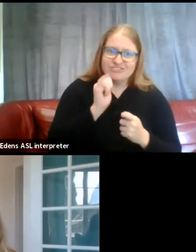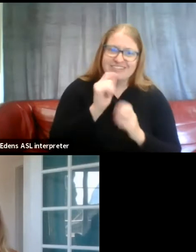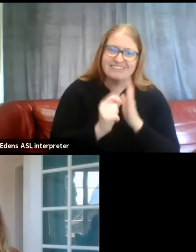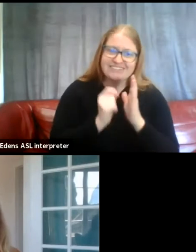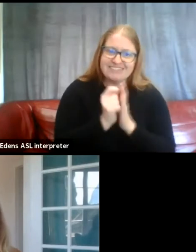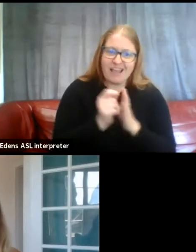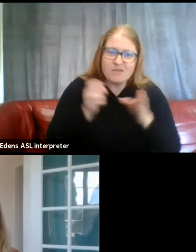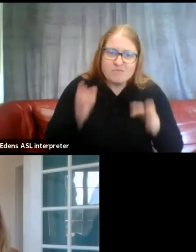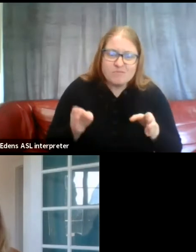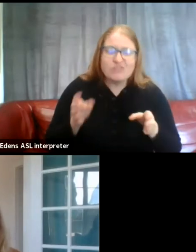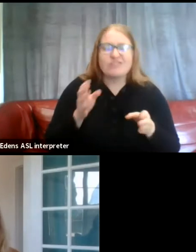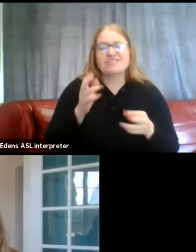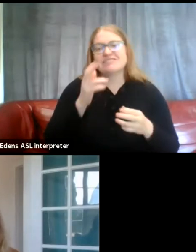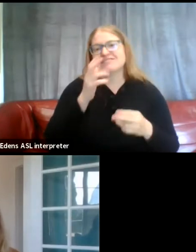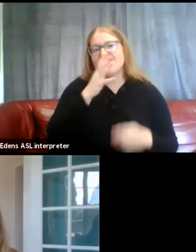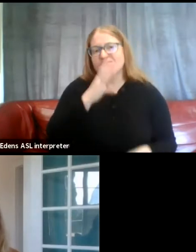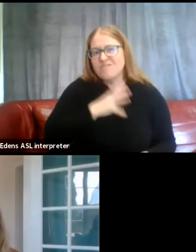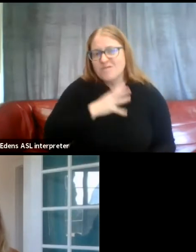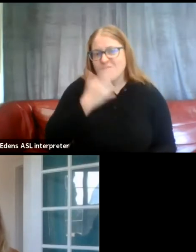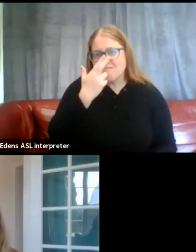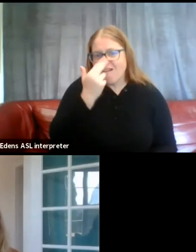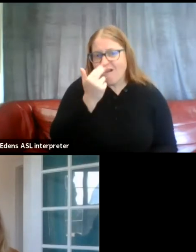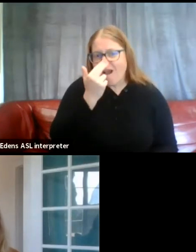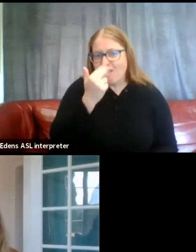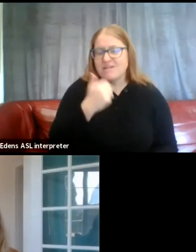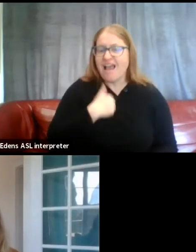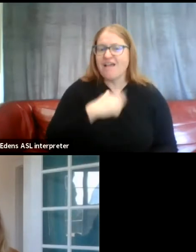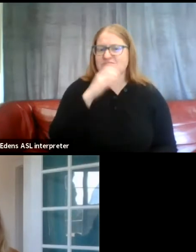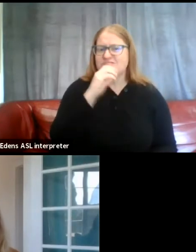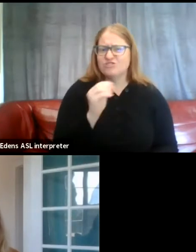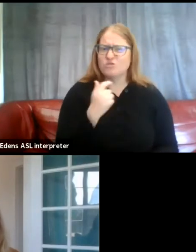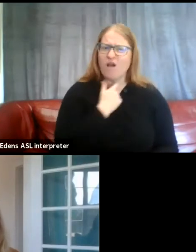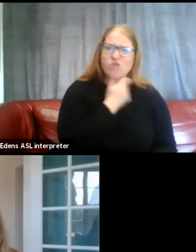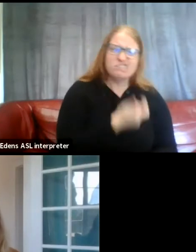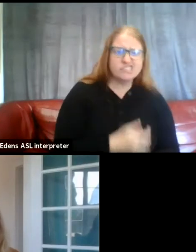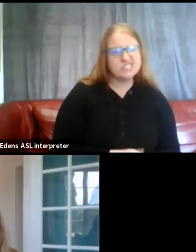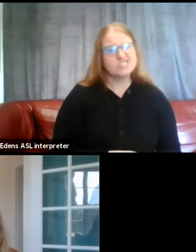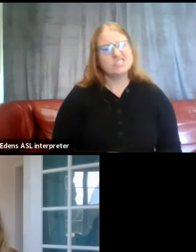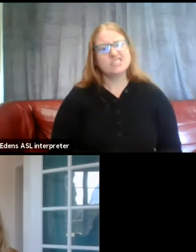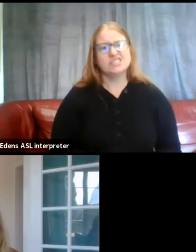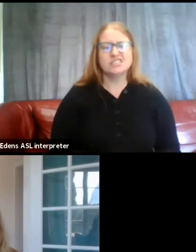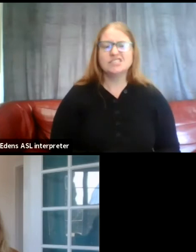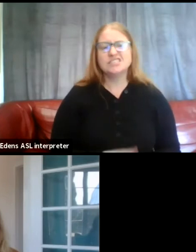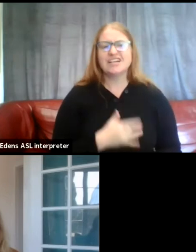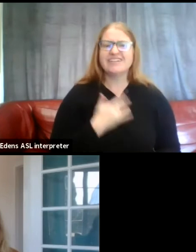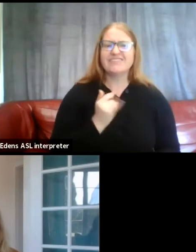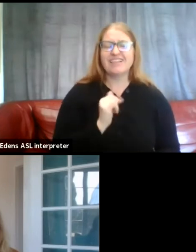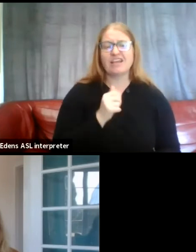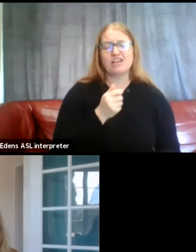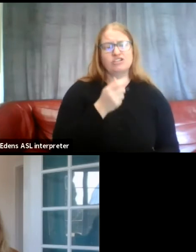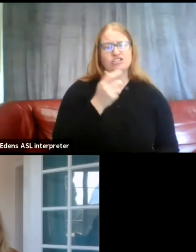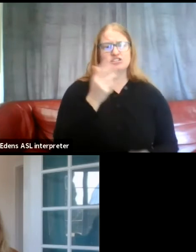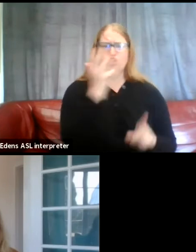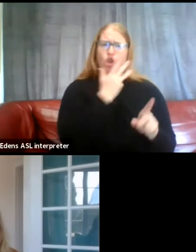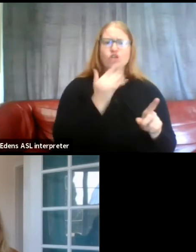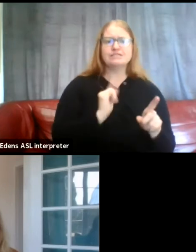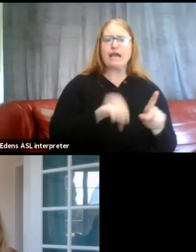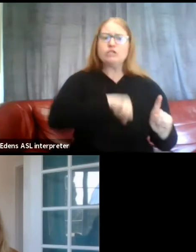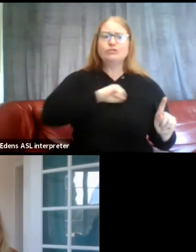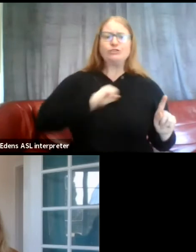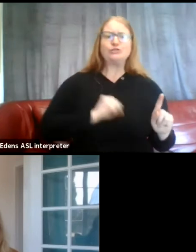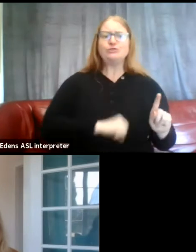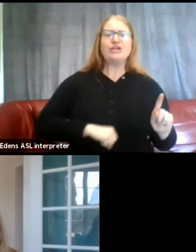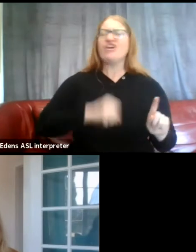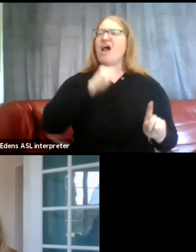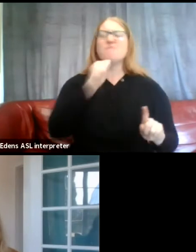sure. So I felt like there was a way in which, because she was presented as a superhero who was really unaffected by any kind of